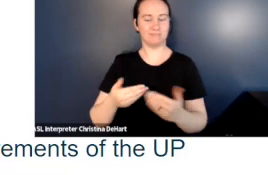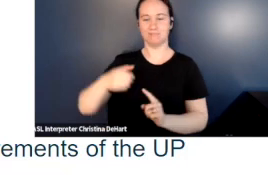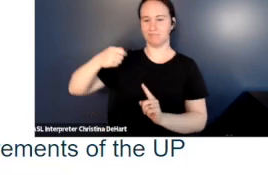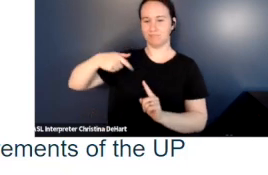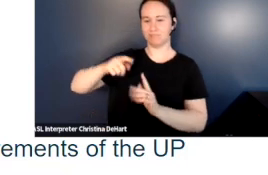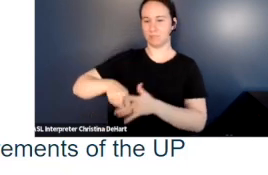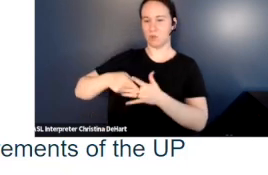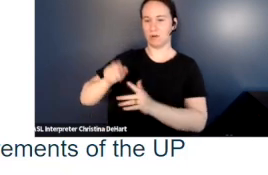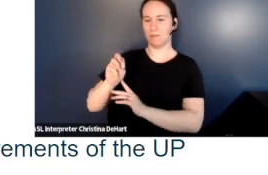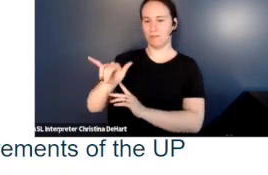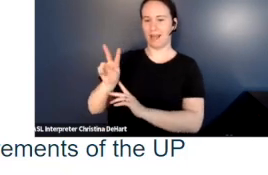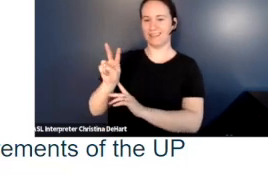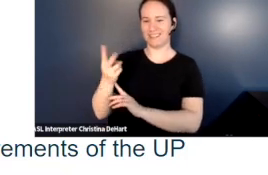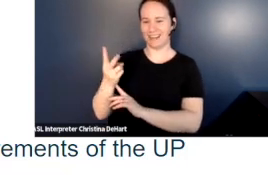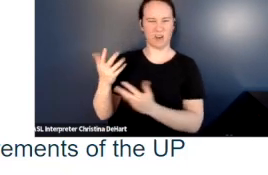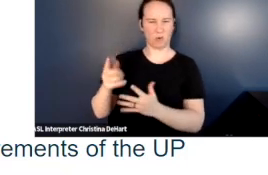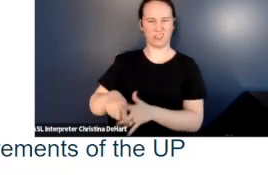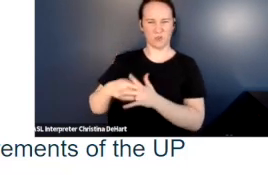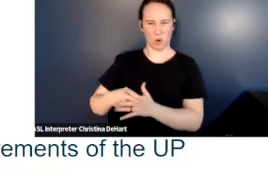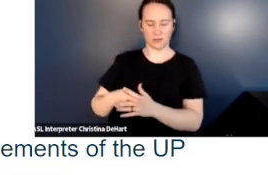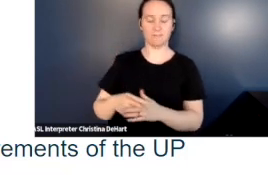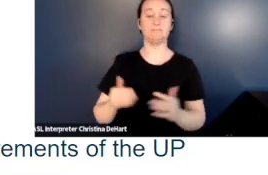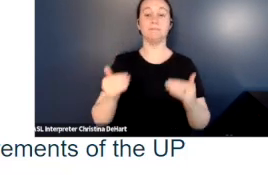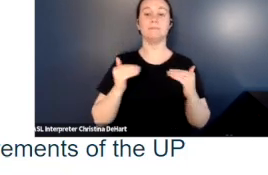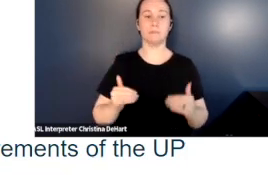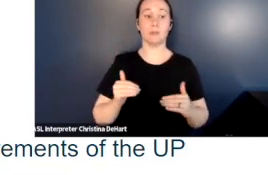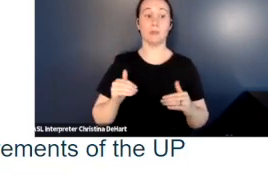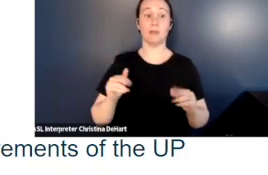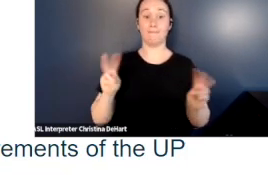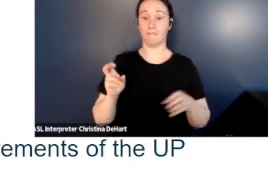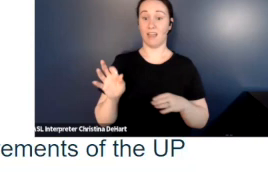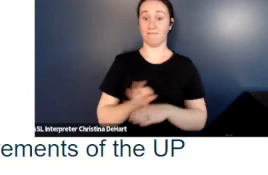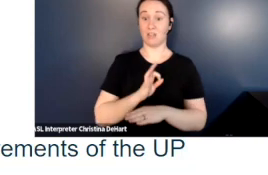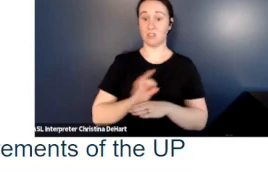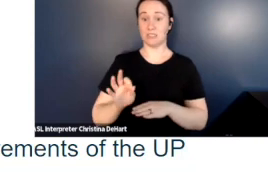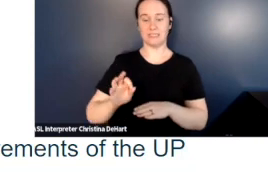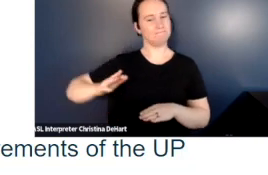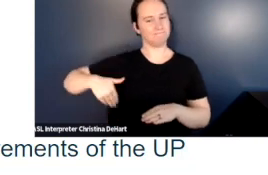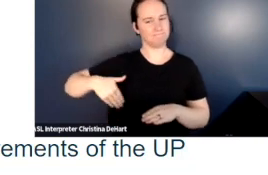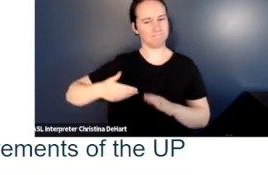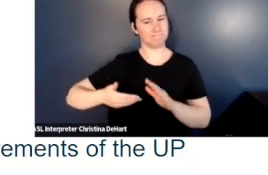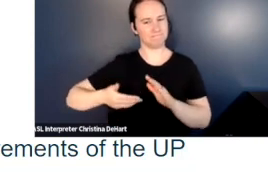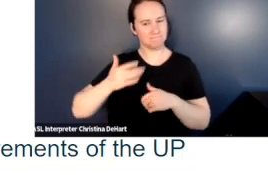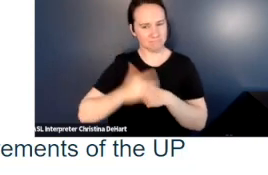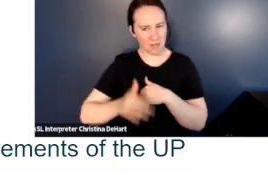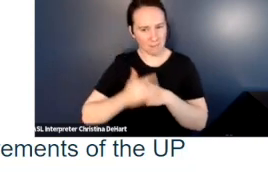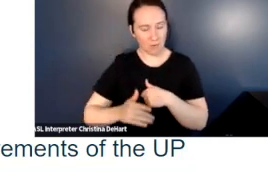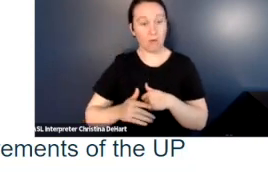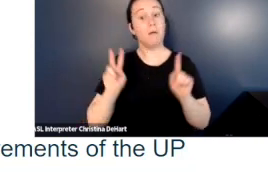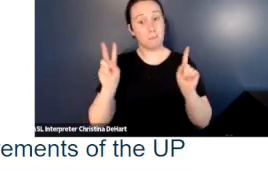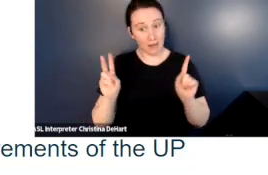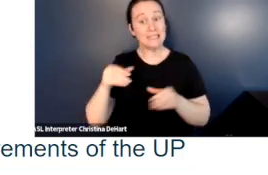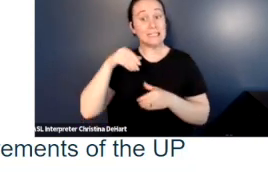2nd. The functionality is not yet in use, but it is in the